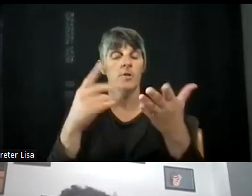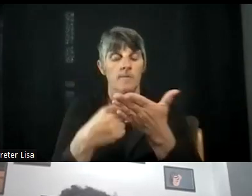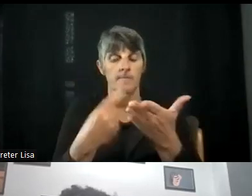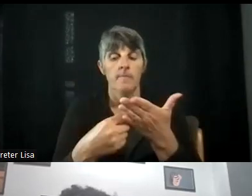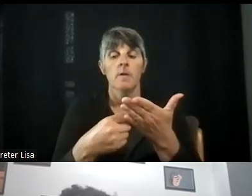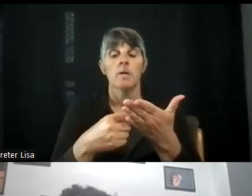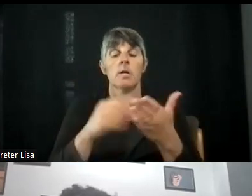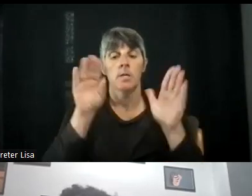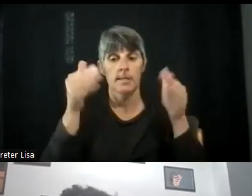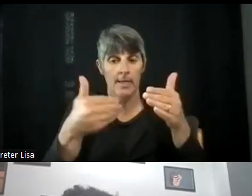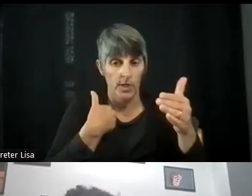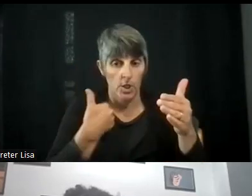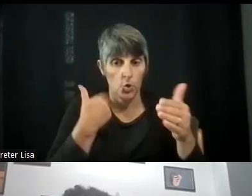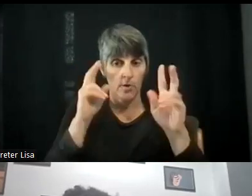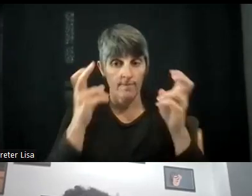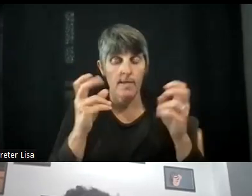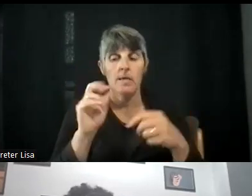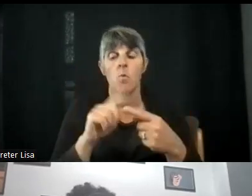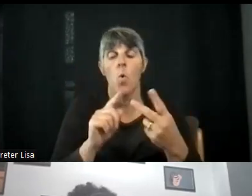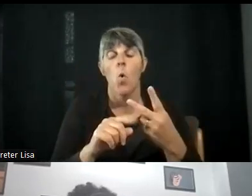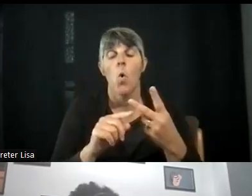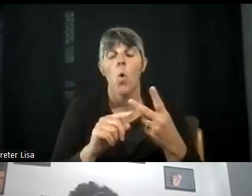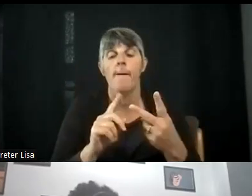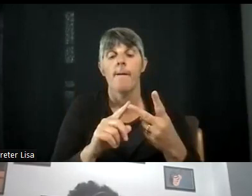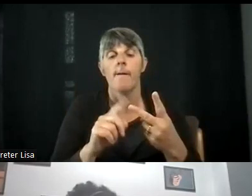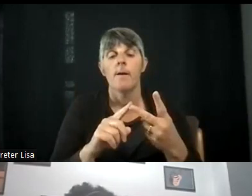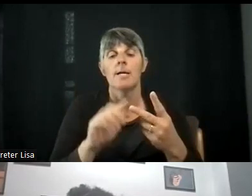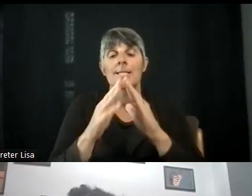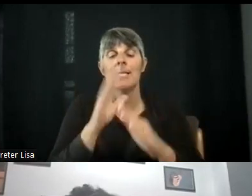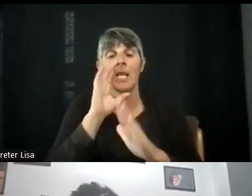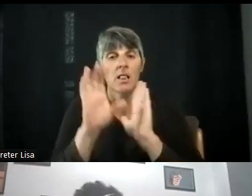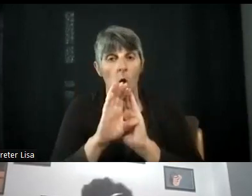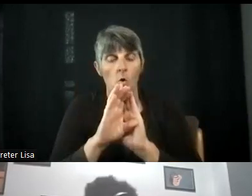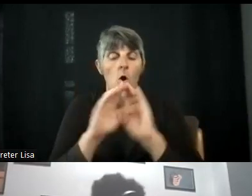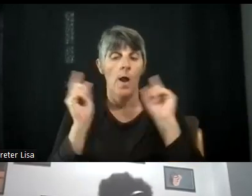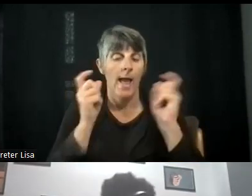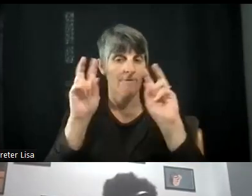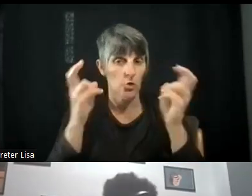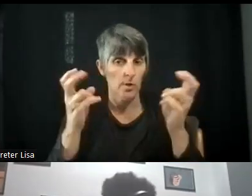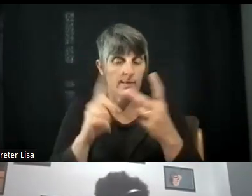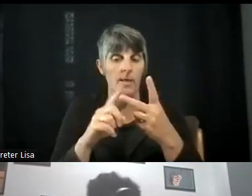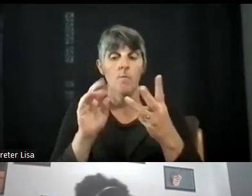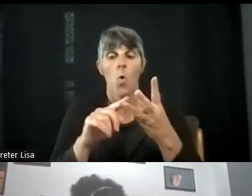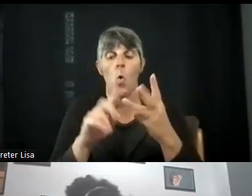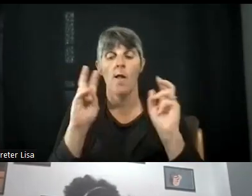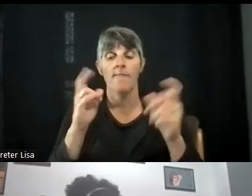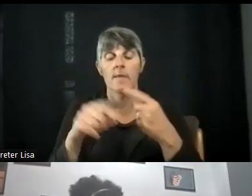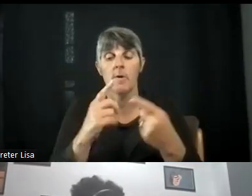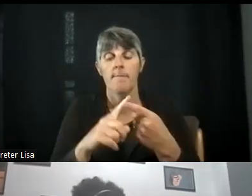the centering youth theme, or the city logo anniversary theme, or a theme